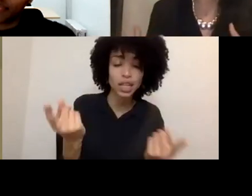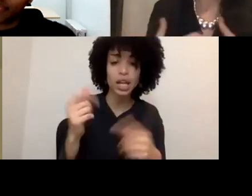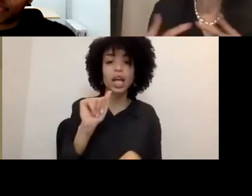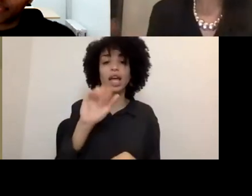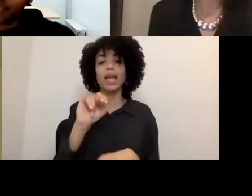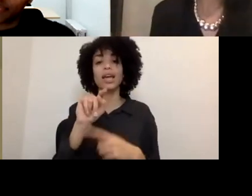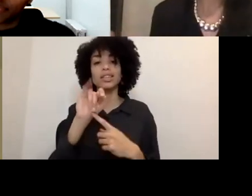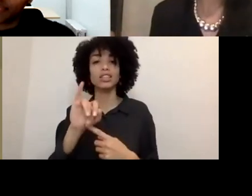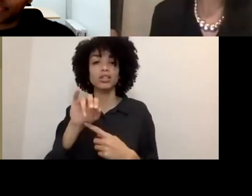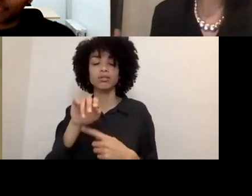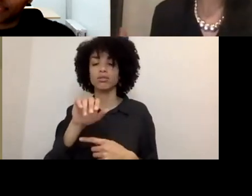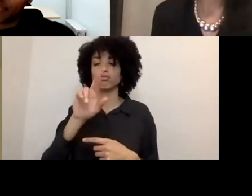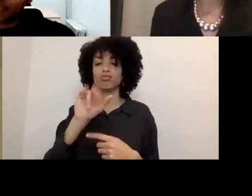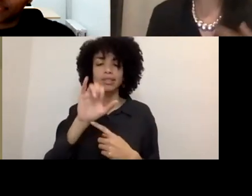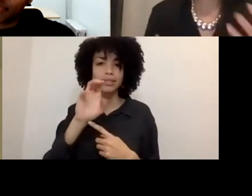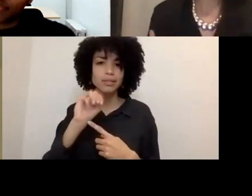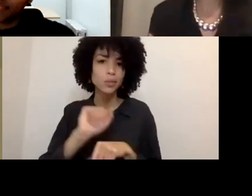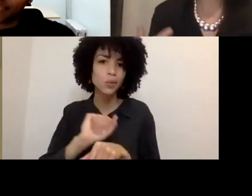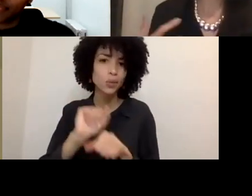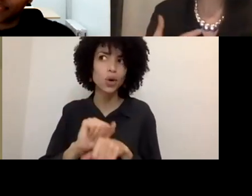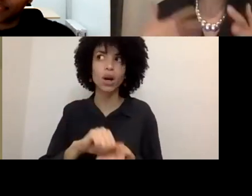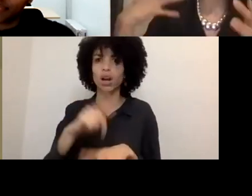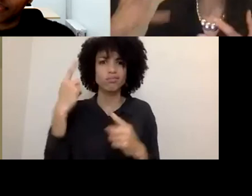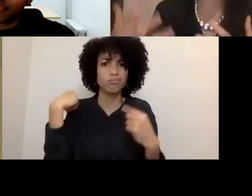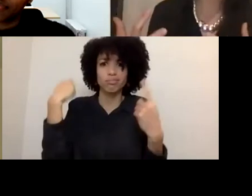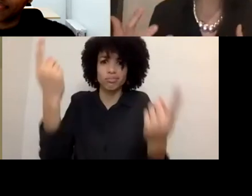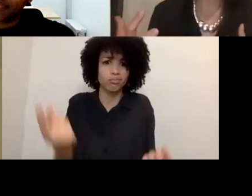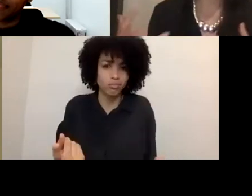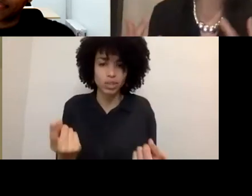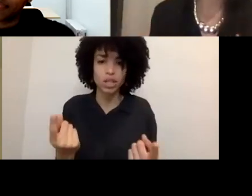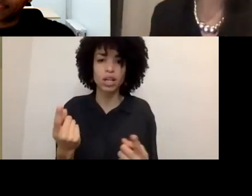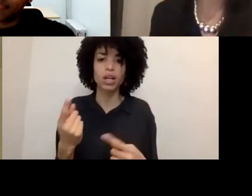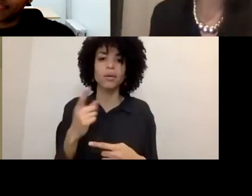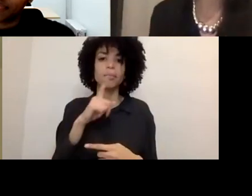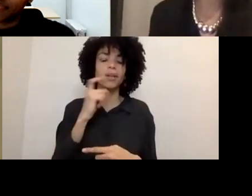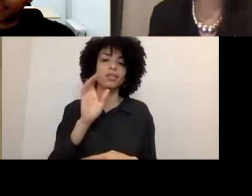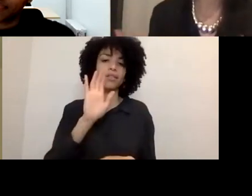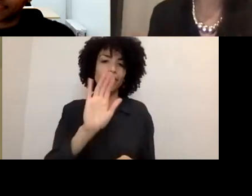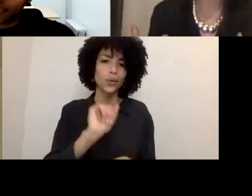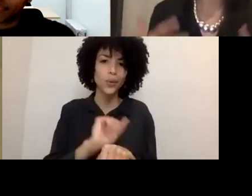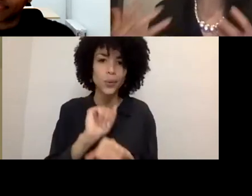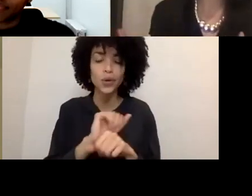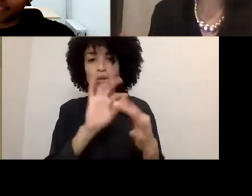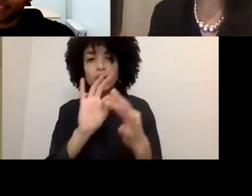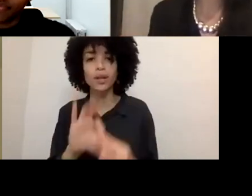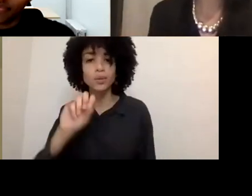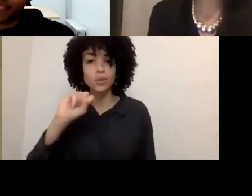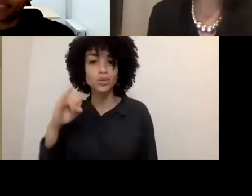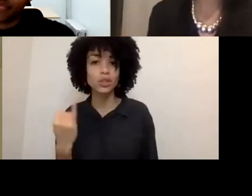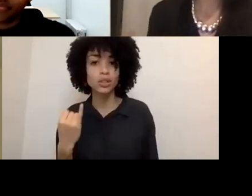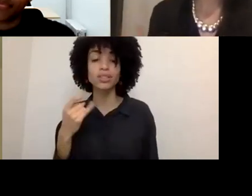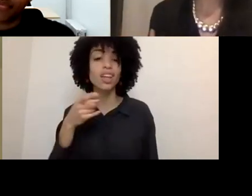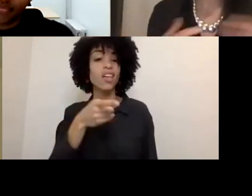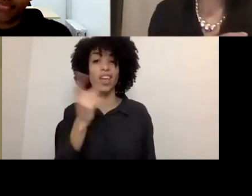work for a long, long time, either by nature of their identities or through like their ethos around social justice, and that they have not received a lot of